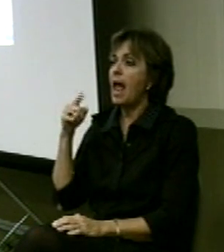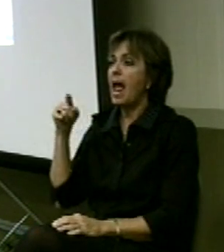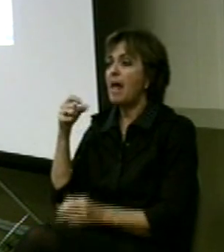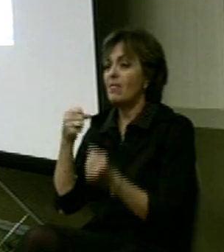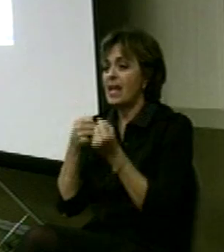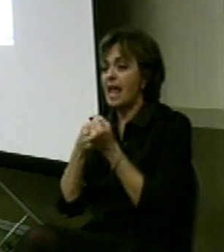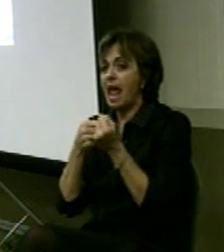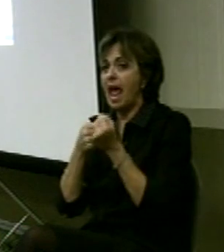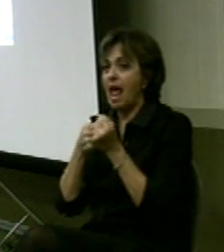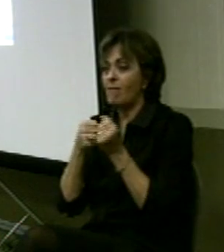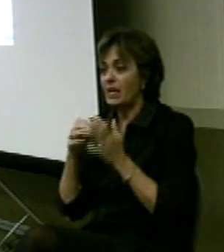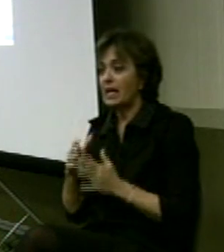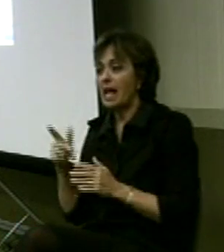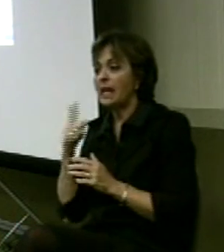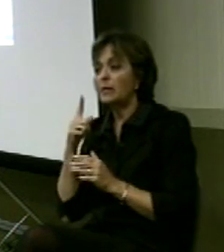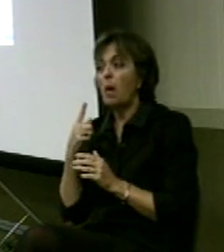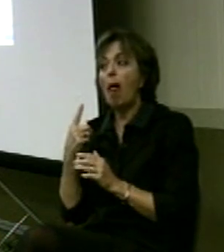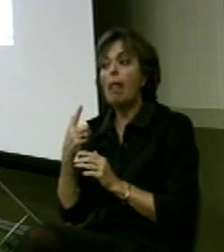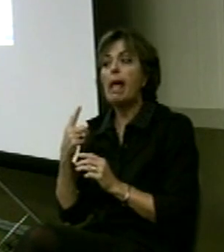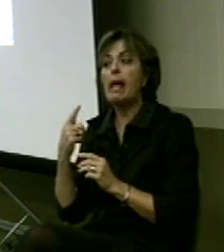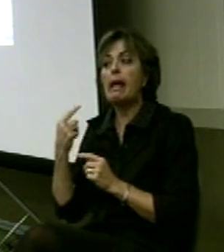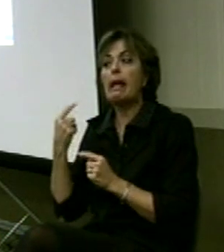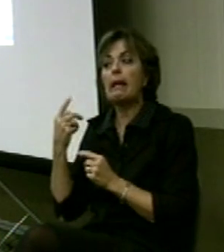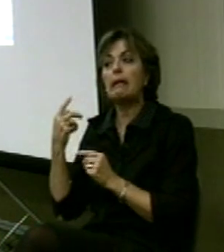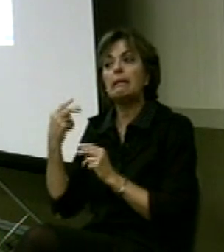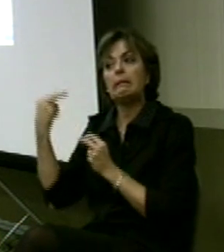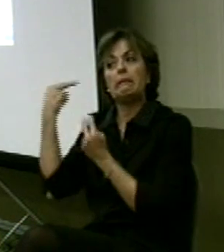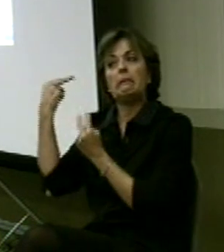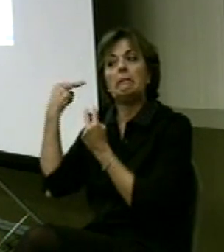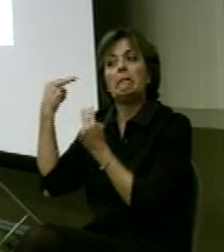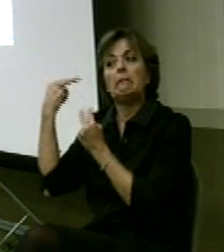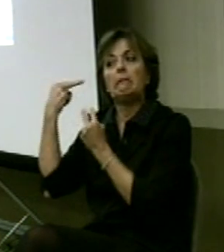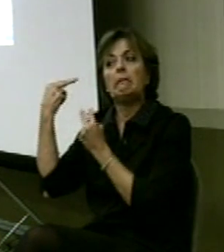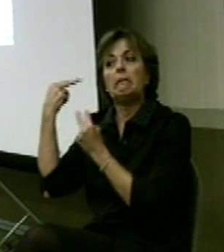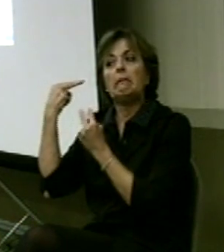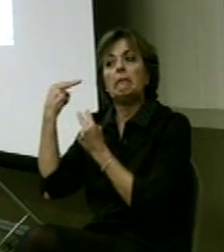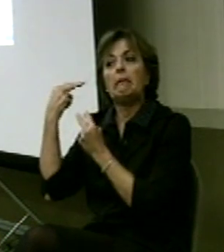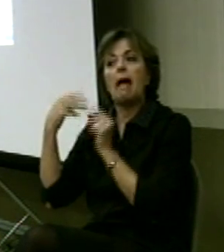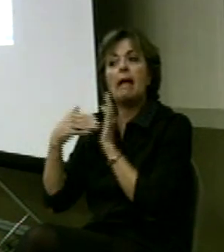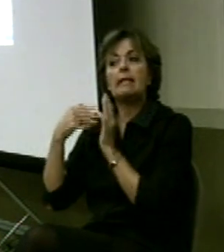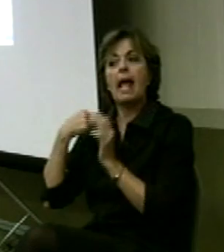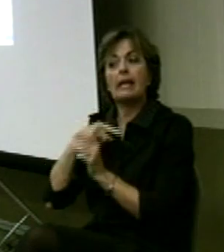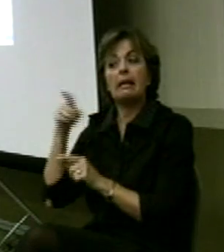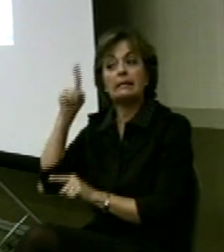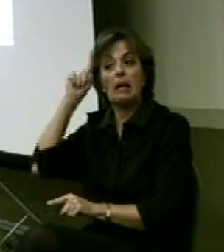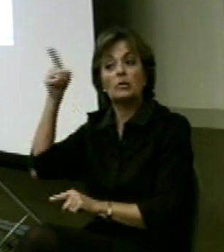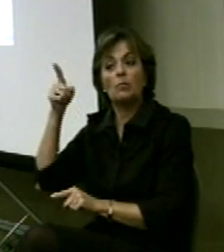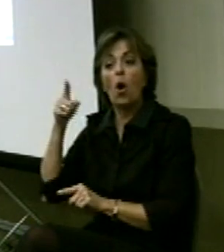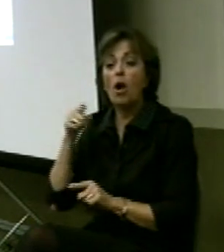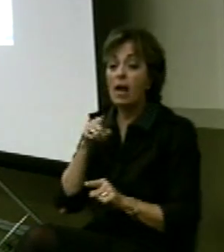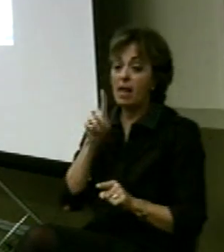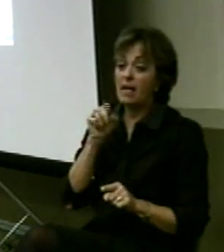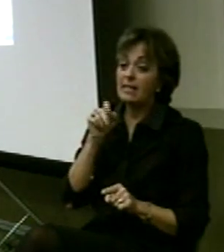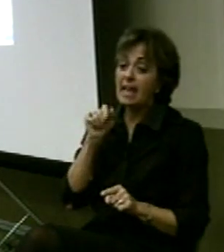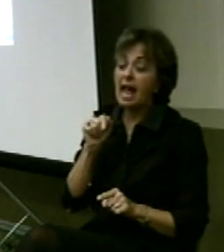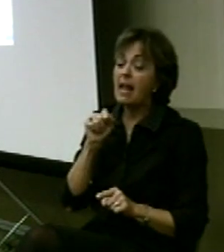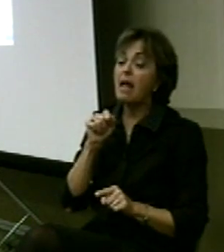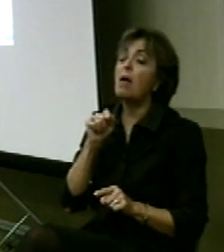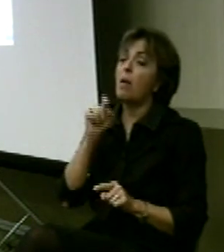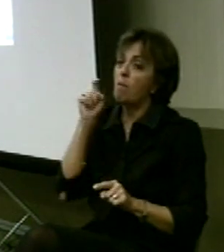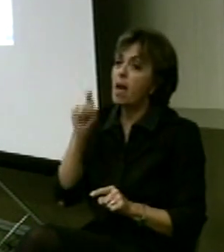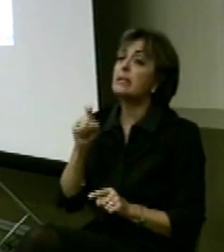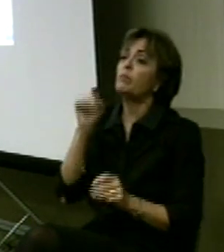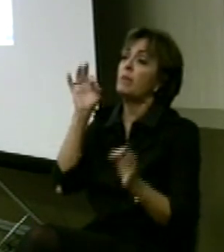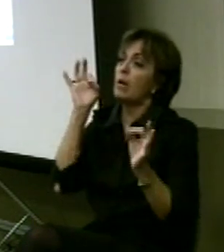being attacked by the advocate who's real smart. And this is our data. Now we want to make sure it's right, don't we? Not just pretty for